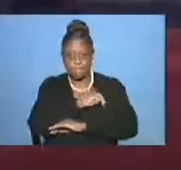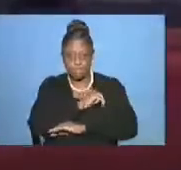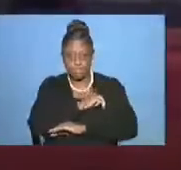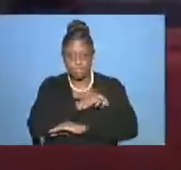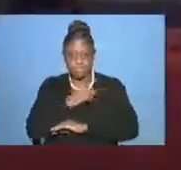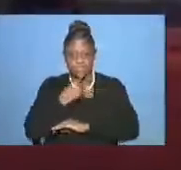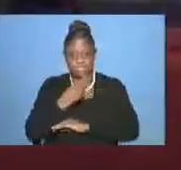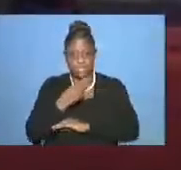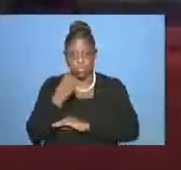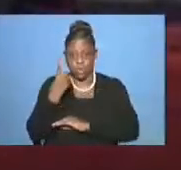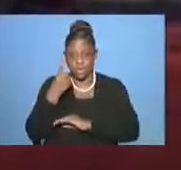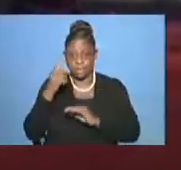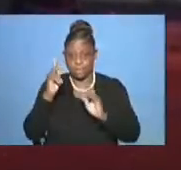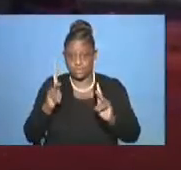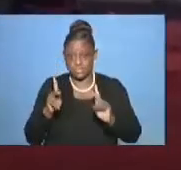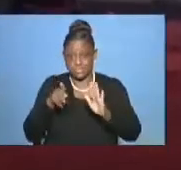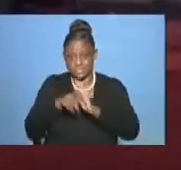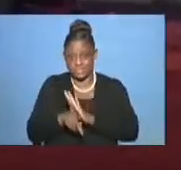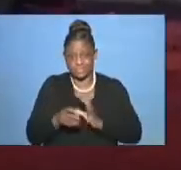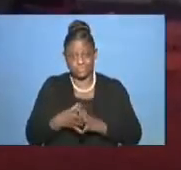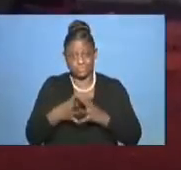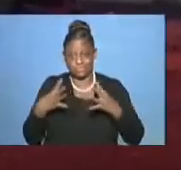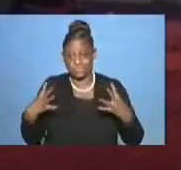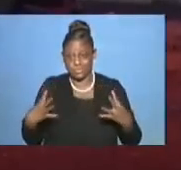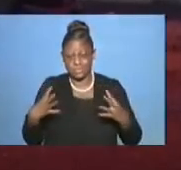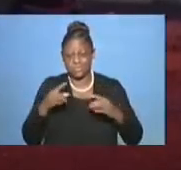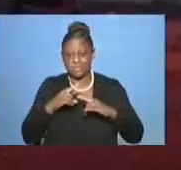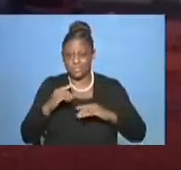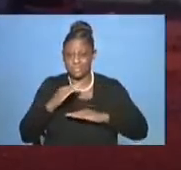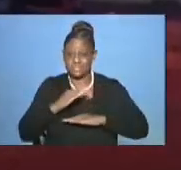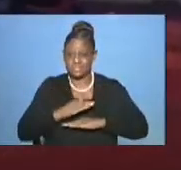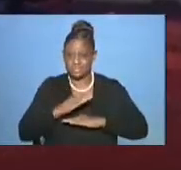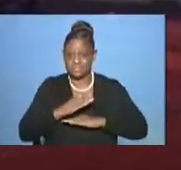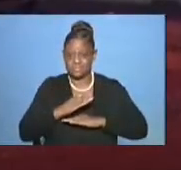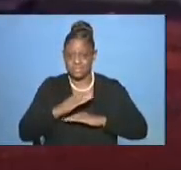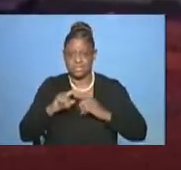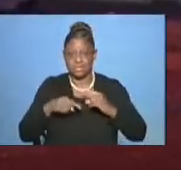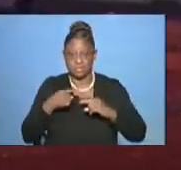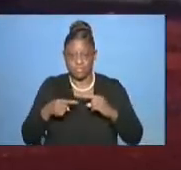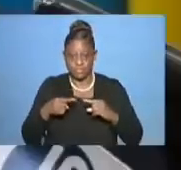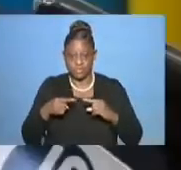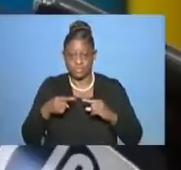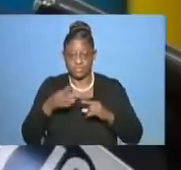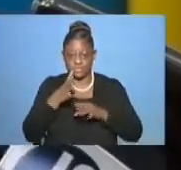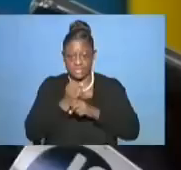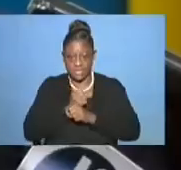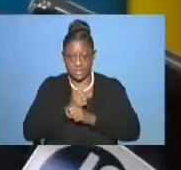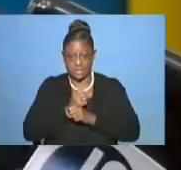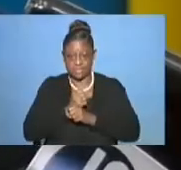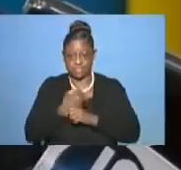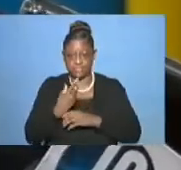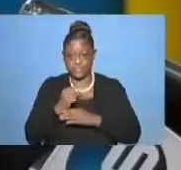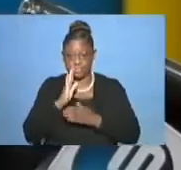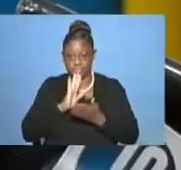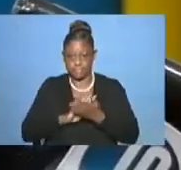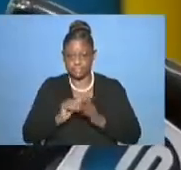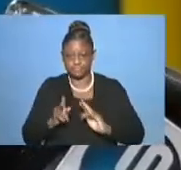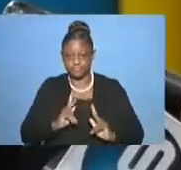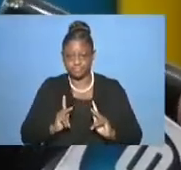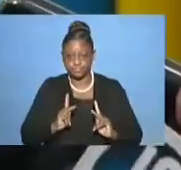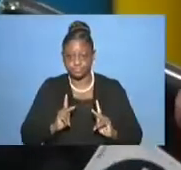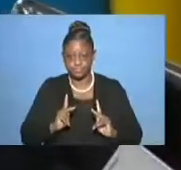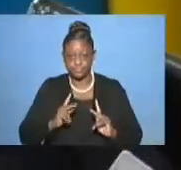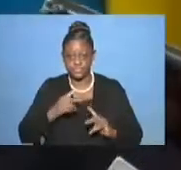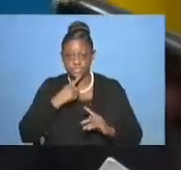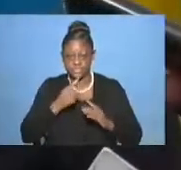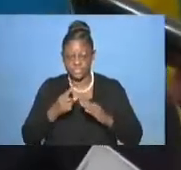is one too many, he says he's satisfied with the apprehension rate. Compared worldwide, it's